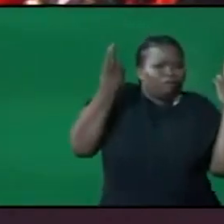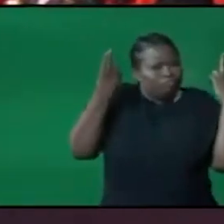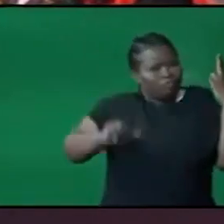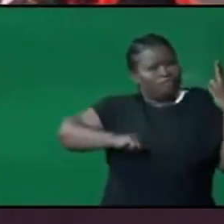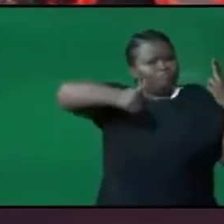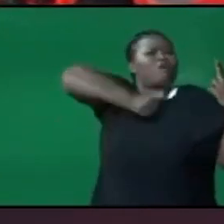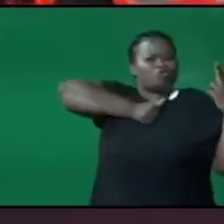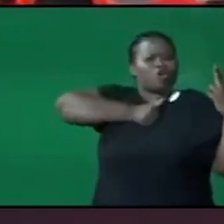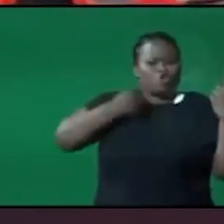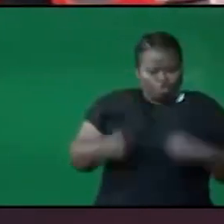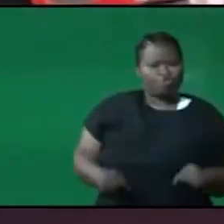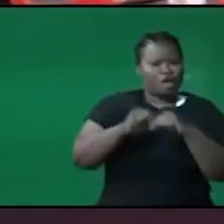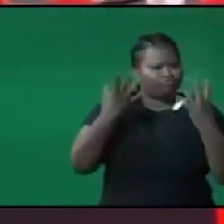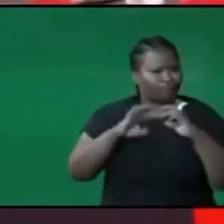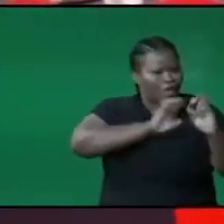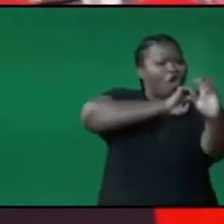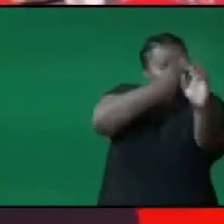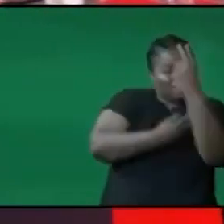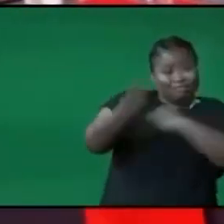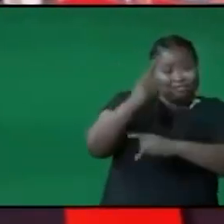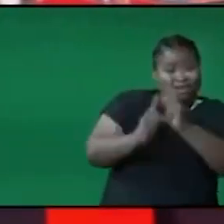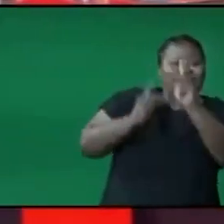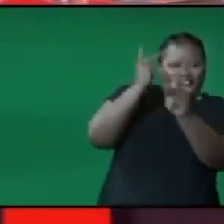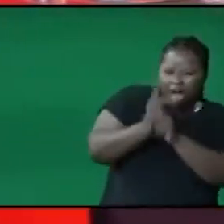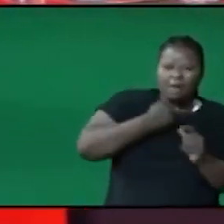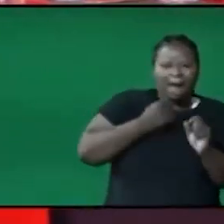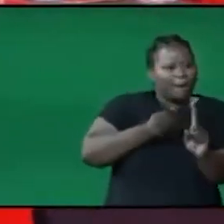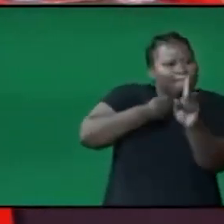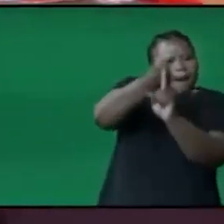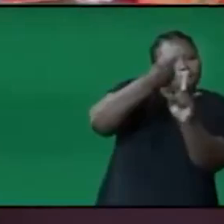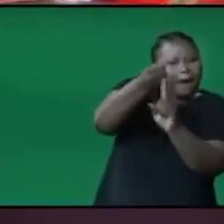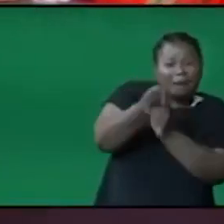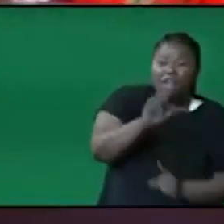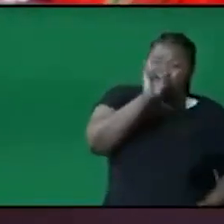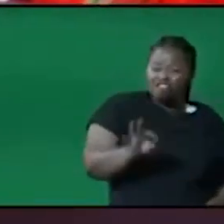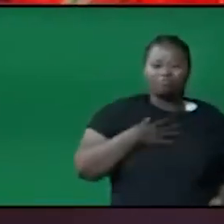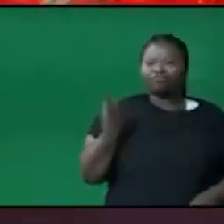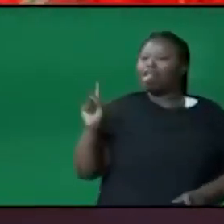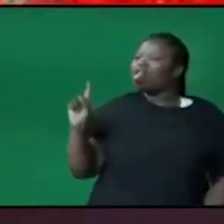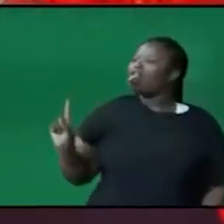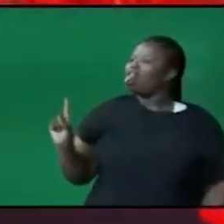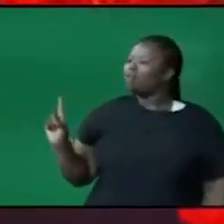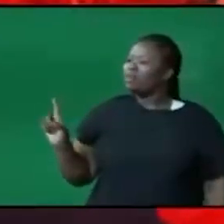We are re-energized. And determination.